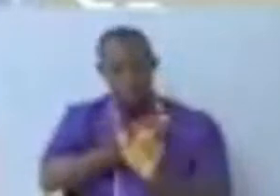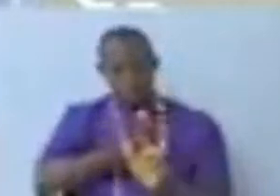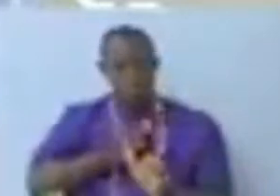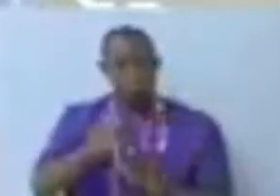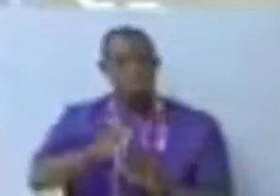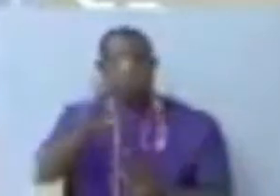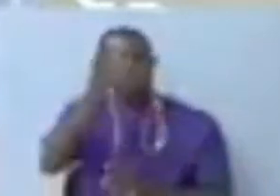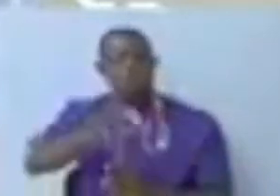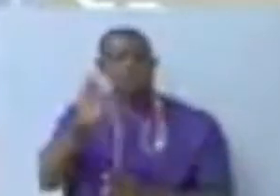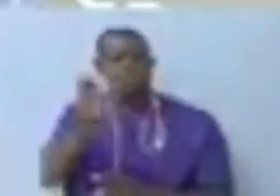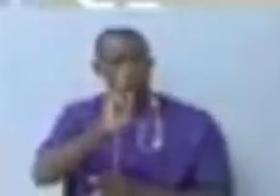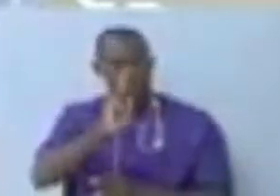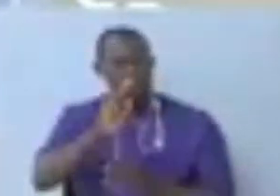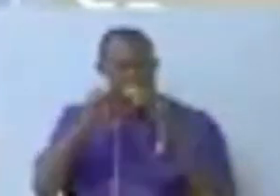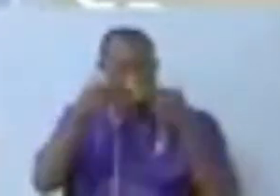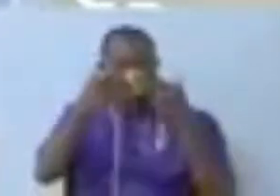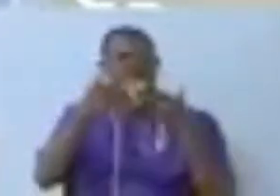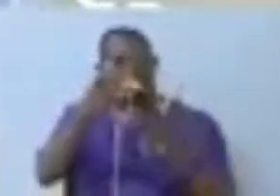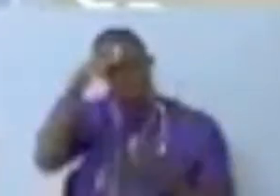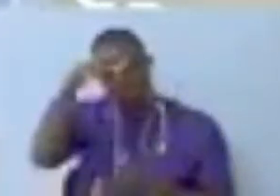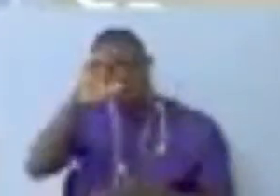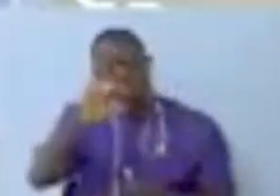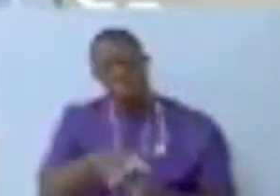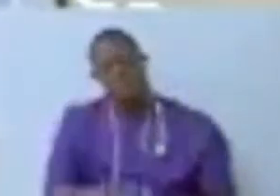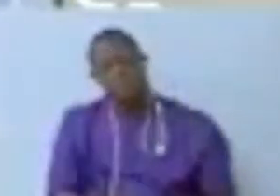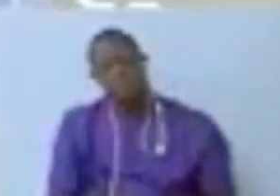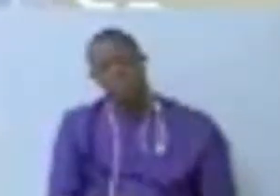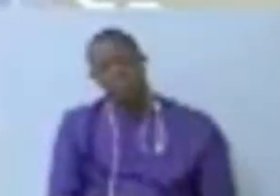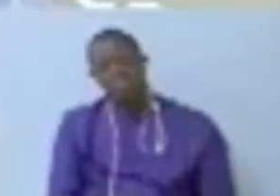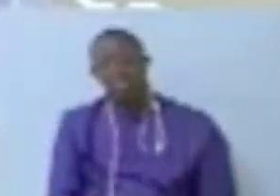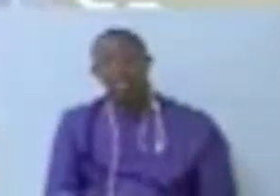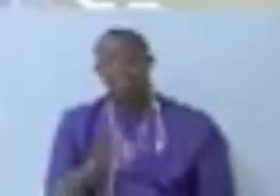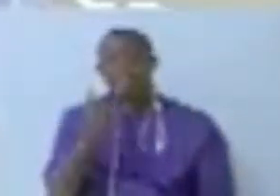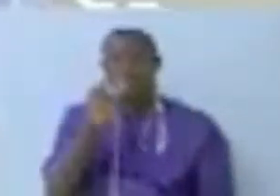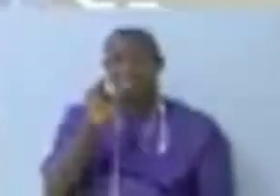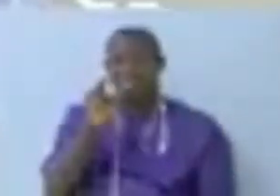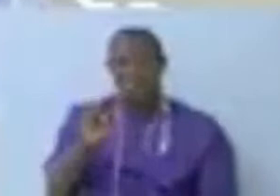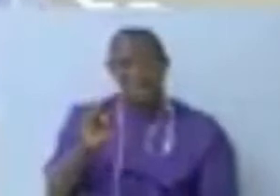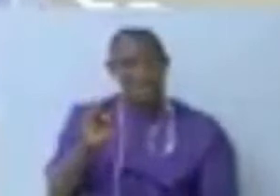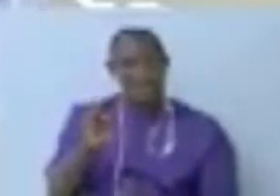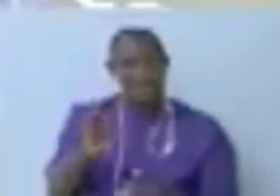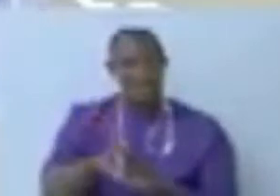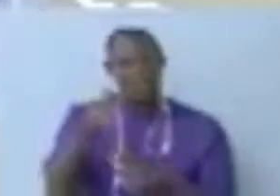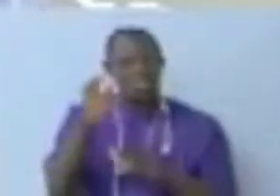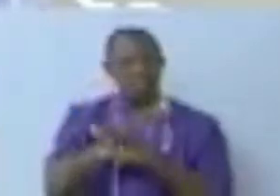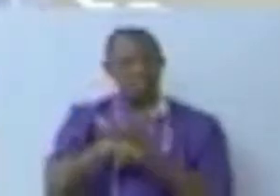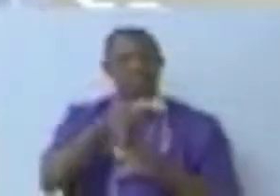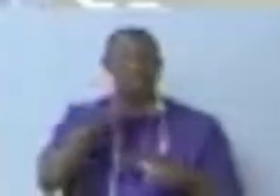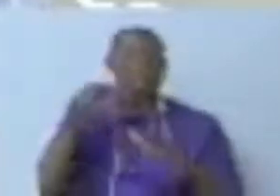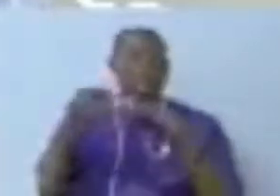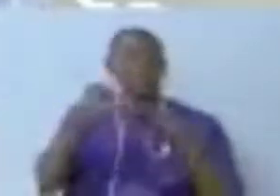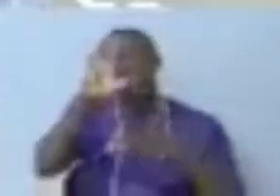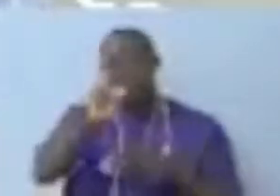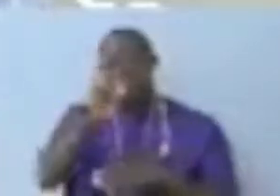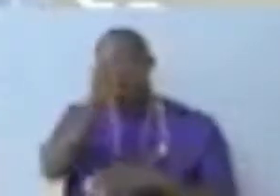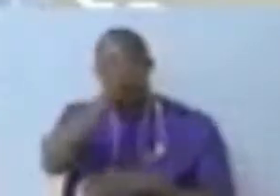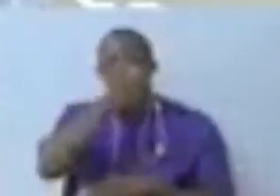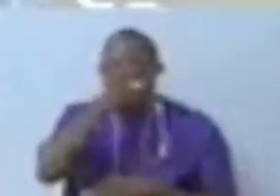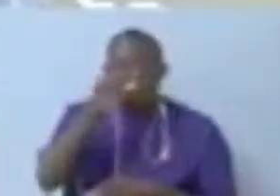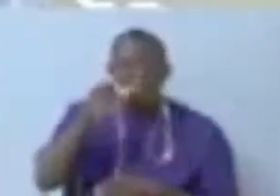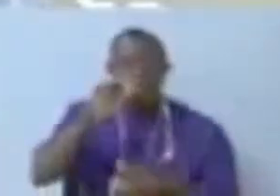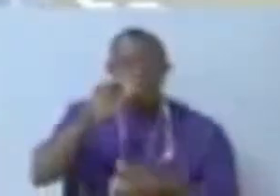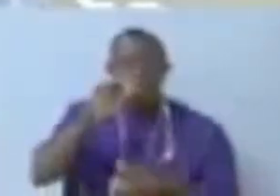ke bulling in Nako, Puri commission Marco Prutonia Kesoso. Was this execution done secretly or was it